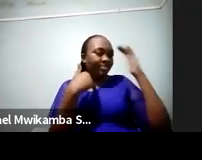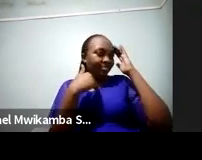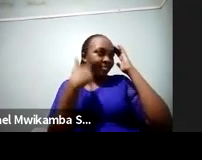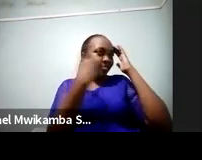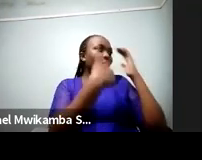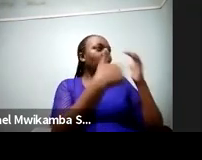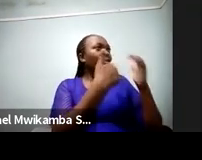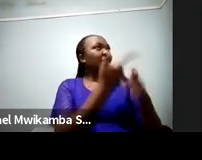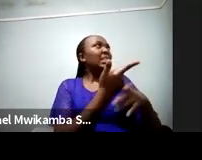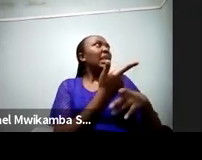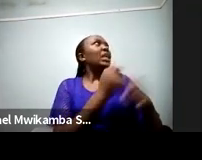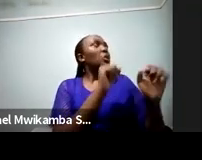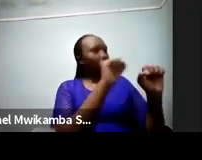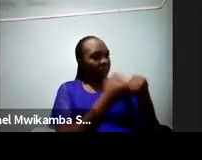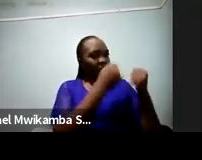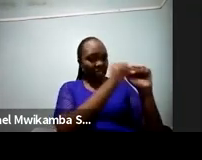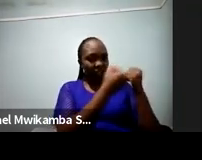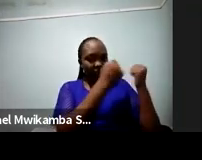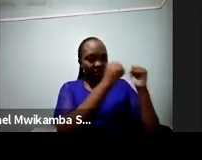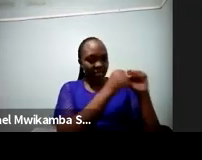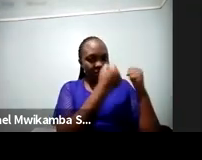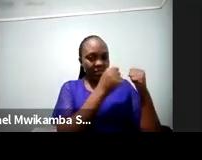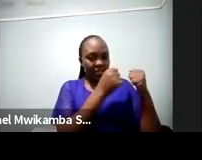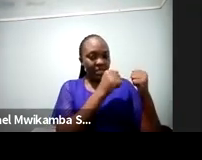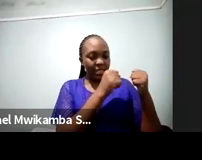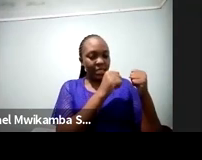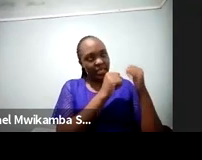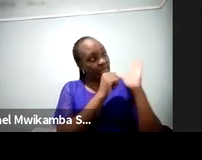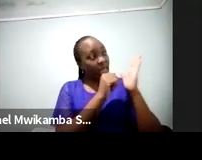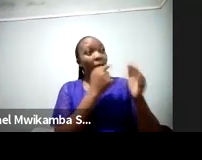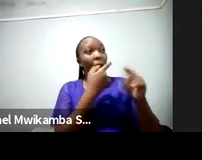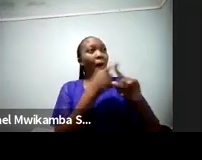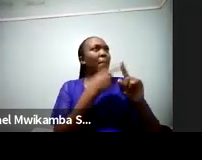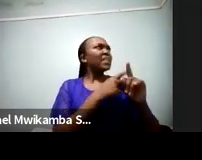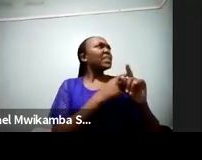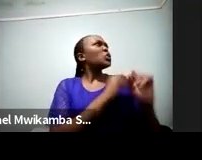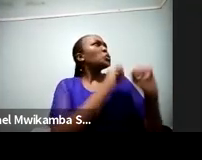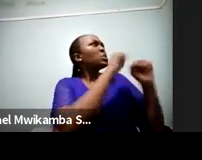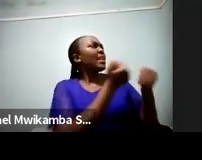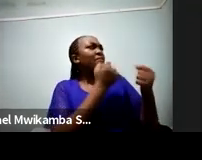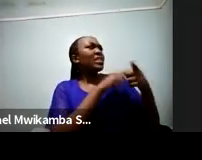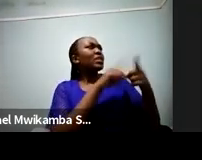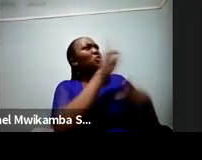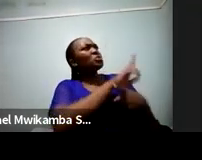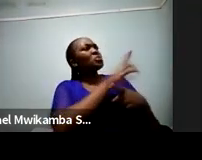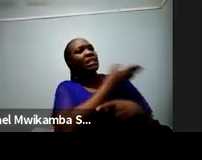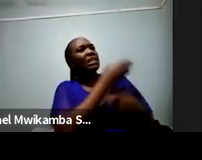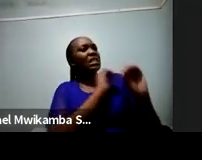to multiply your money, it's another disease that we are going to take care of at some point. So really, it's not good enough to have